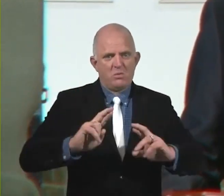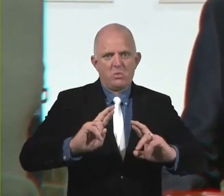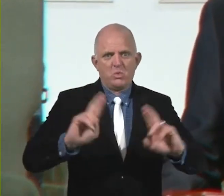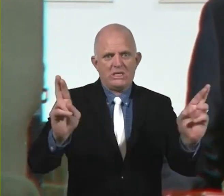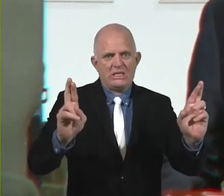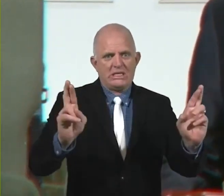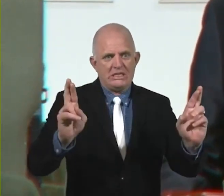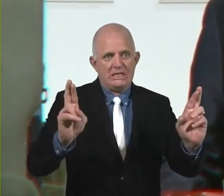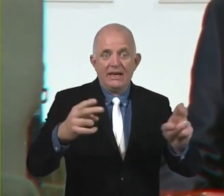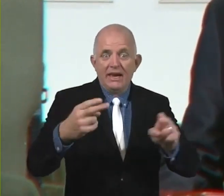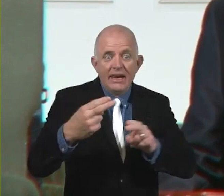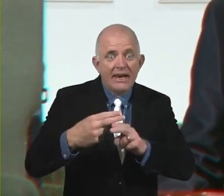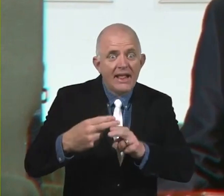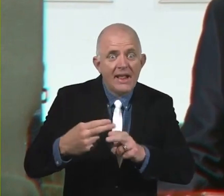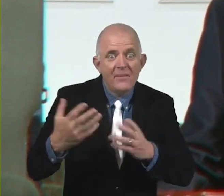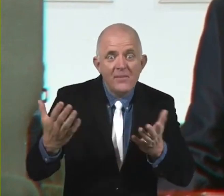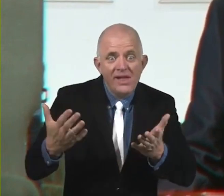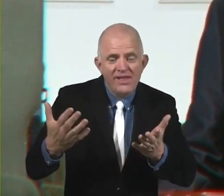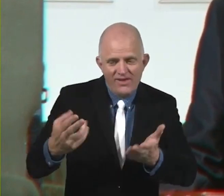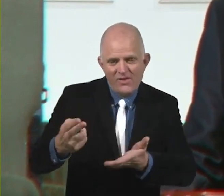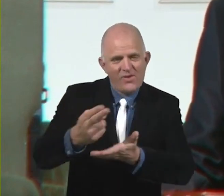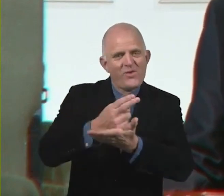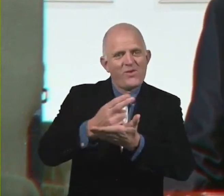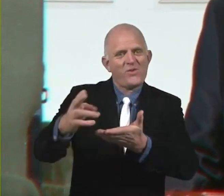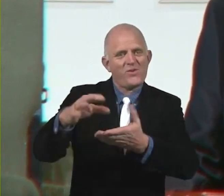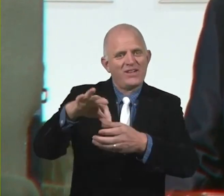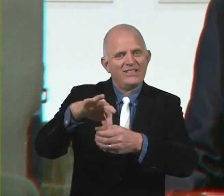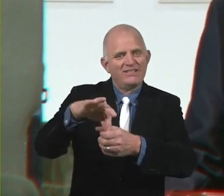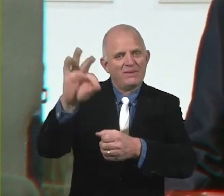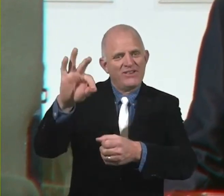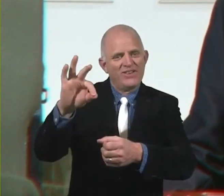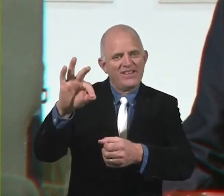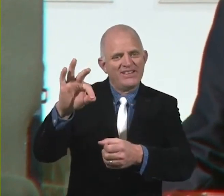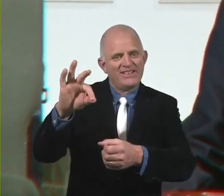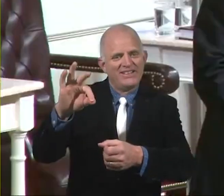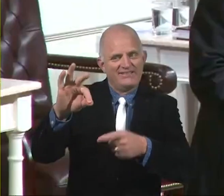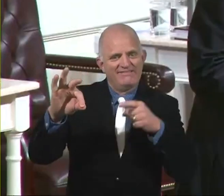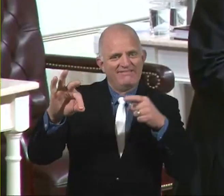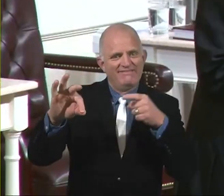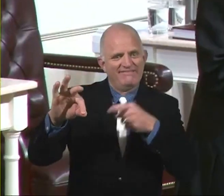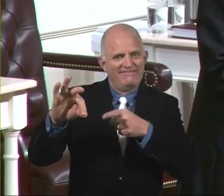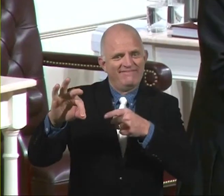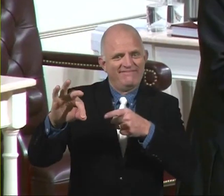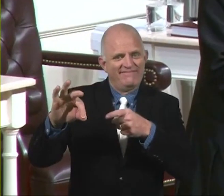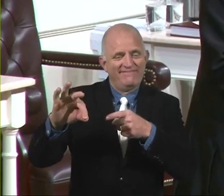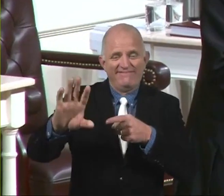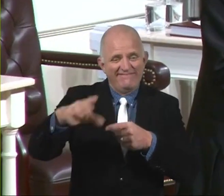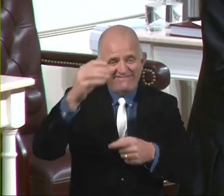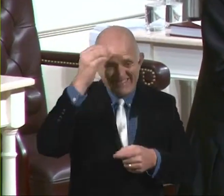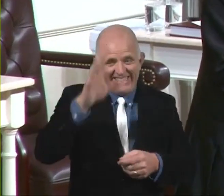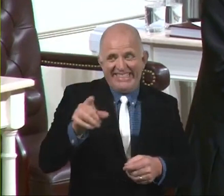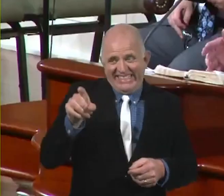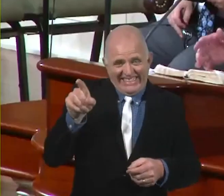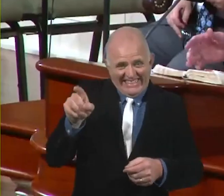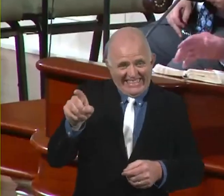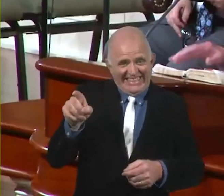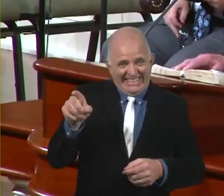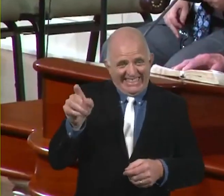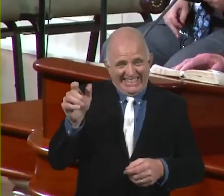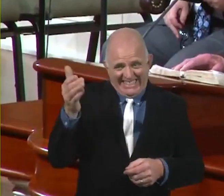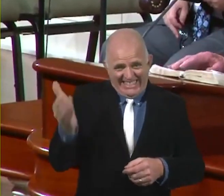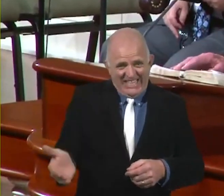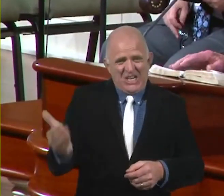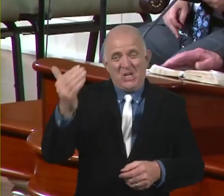His name is the Holy Spirit. And believe me, he knows this book.